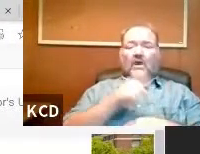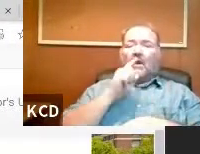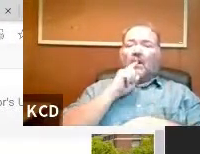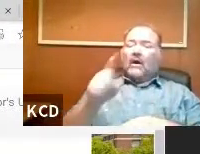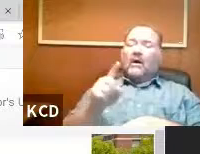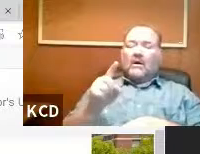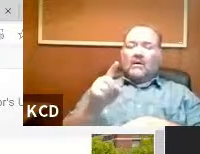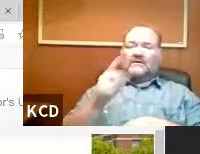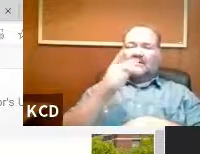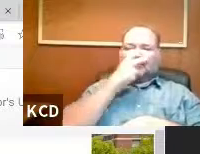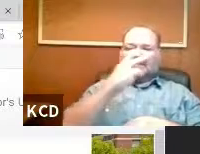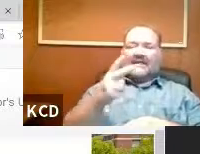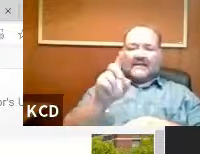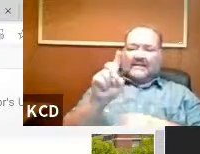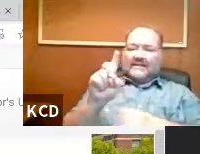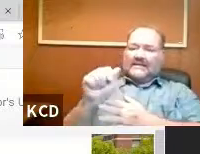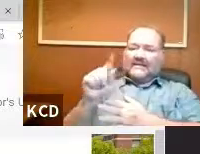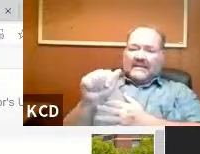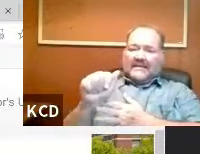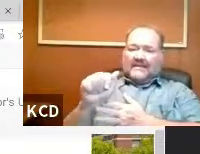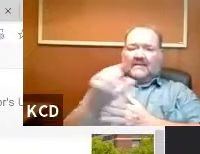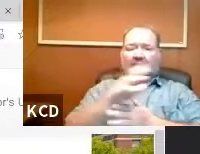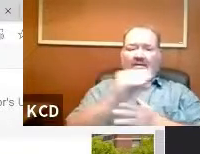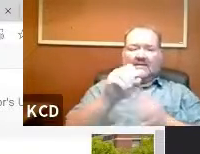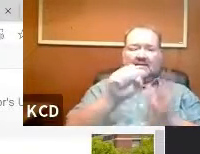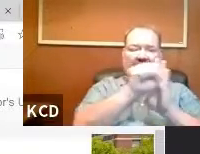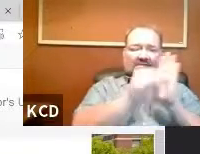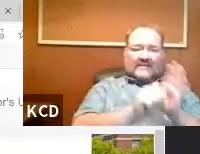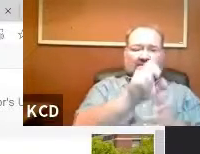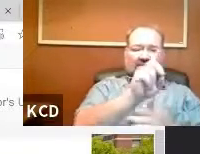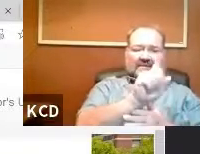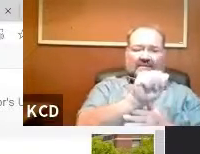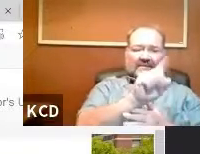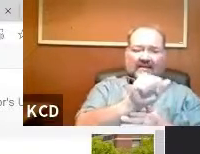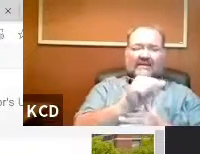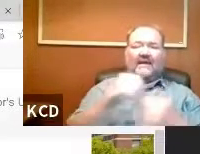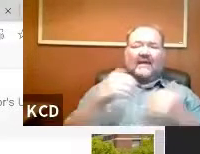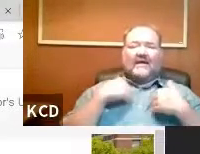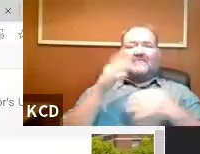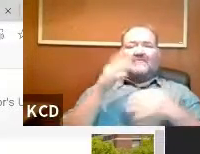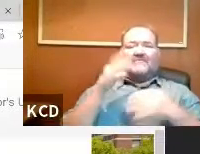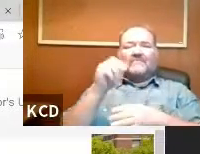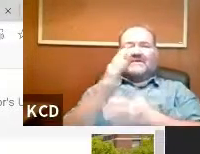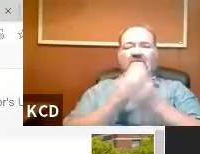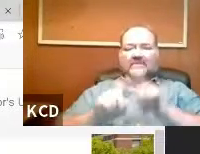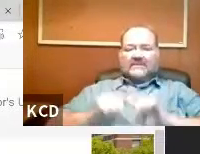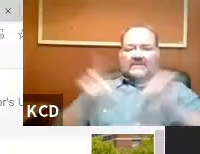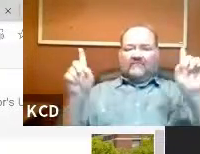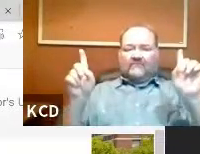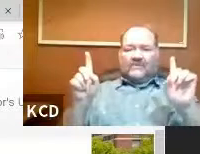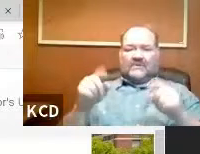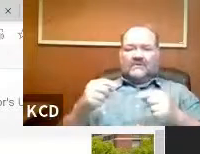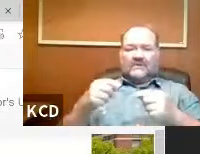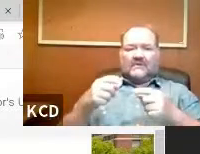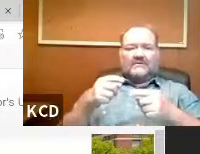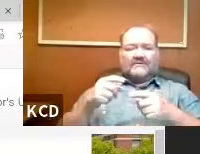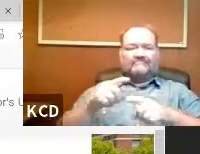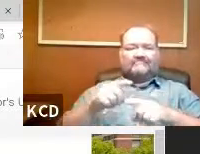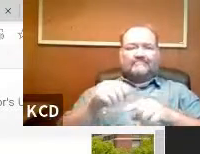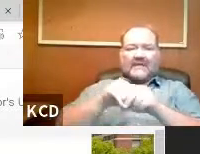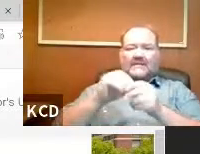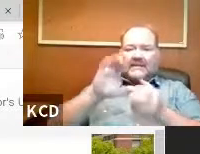our data, between our data and the state's data, there had been some discrepancies on our case